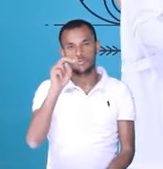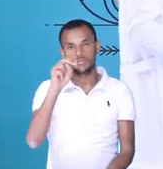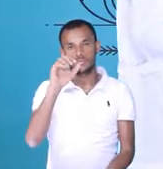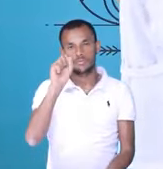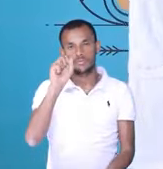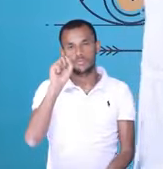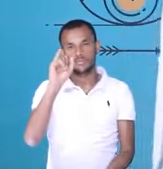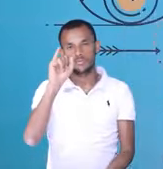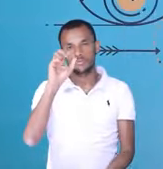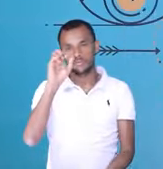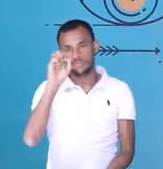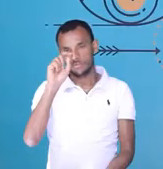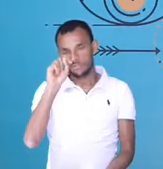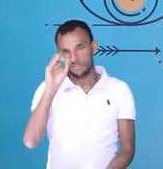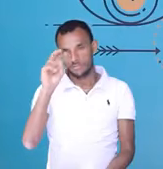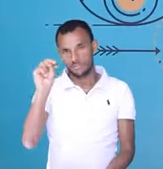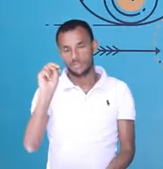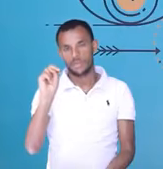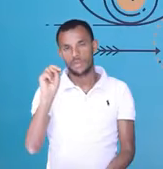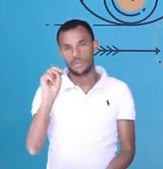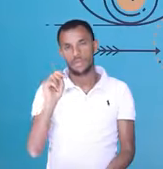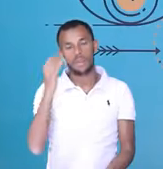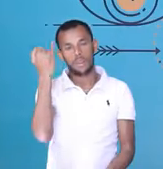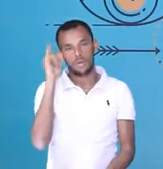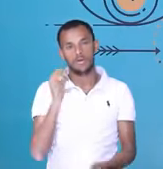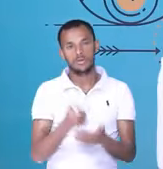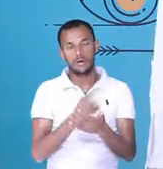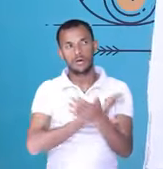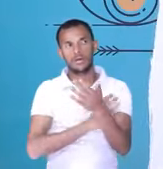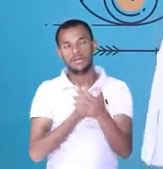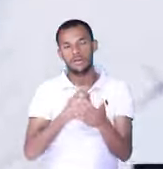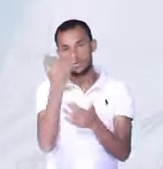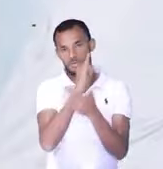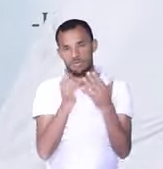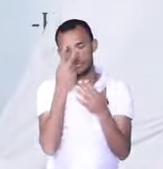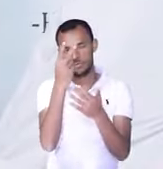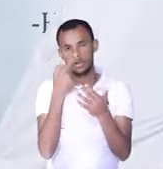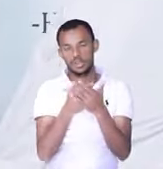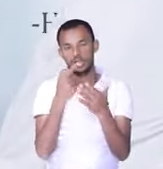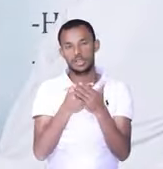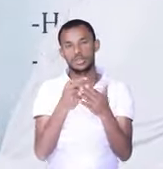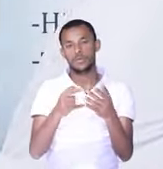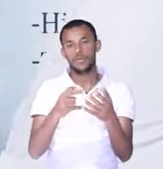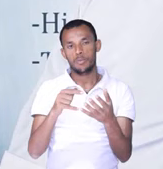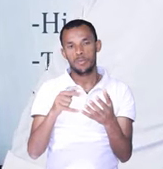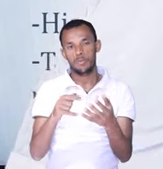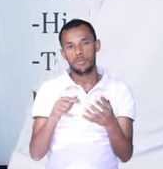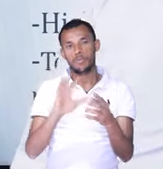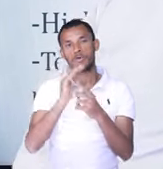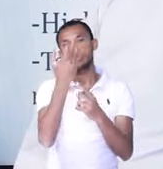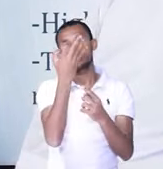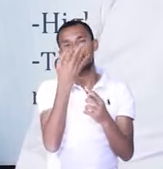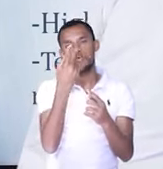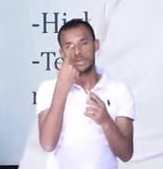Let's take a simple diagram. This one is energy. This is progress of reaction.